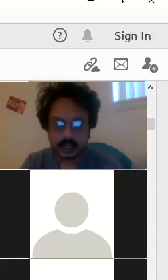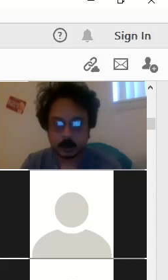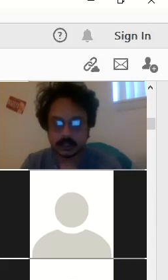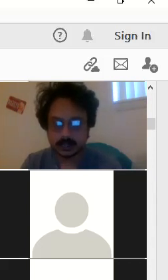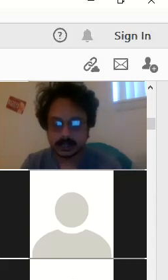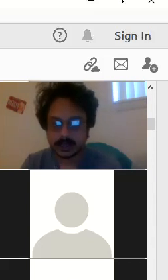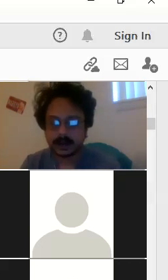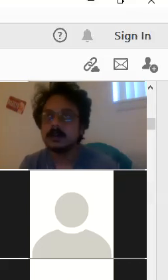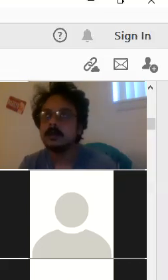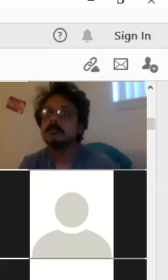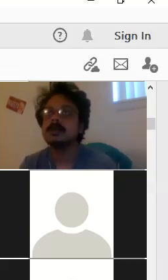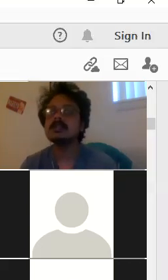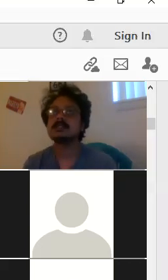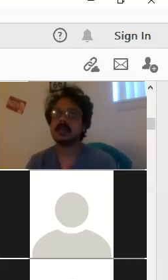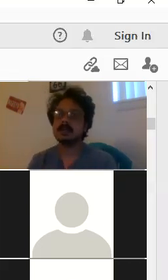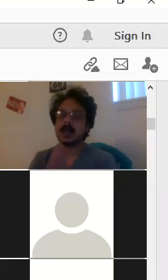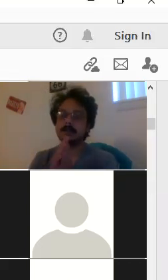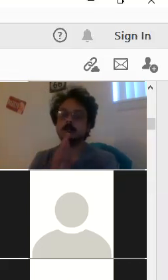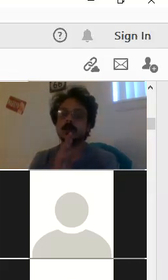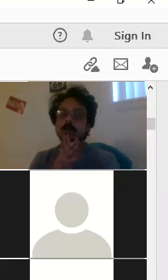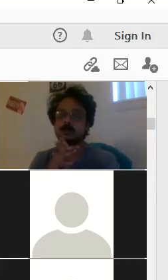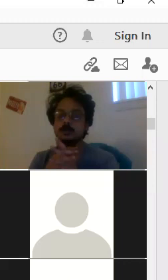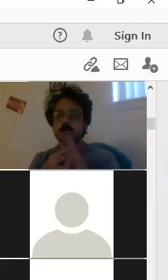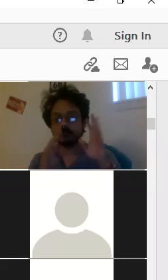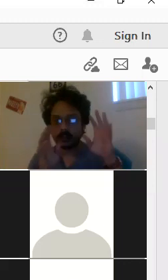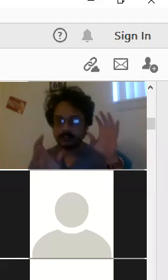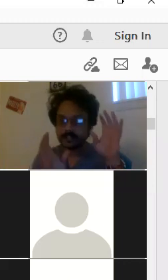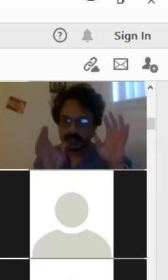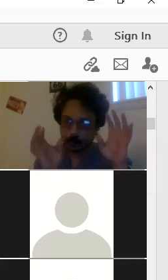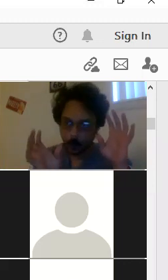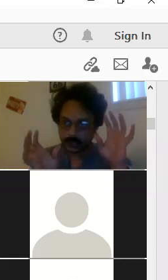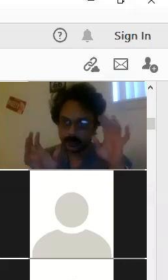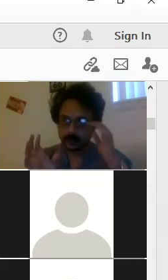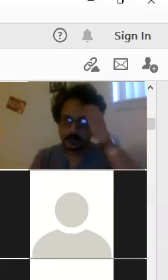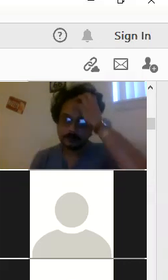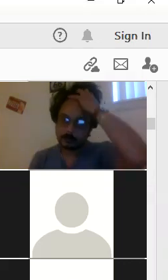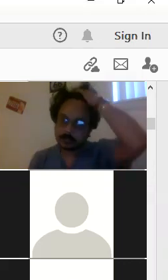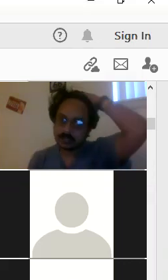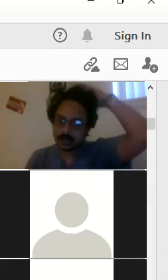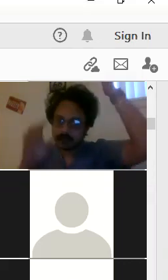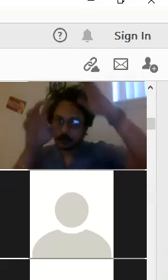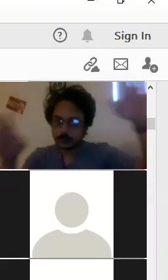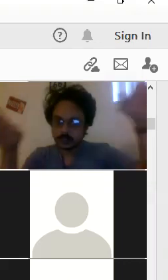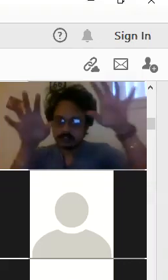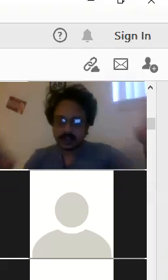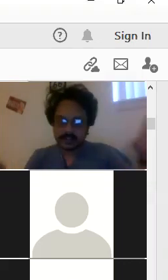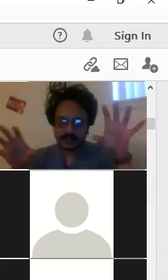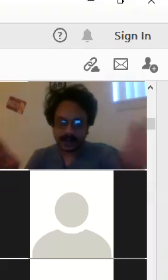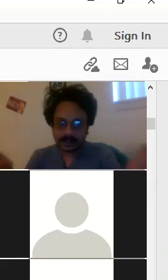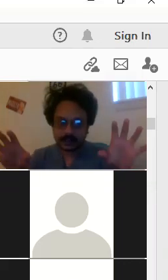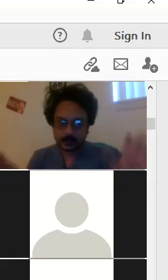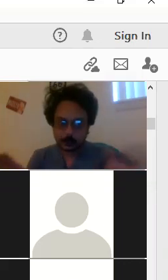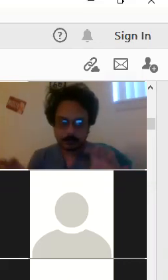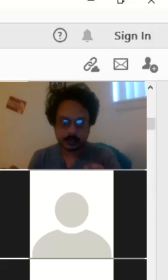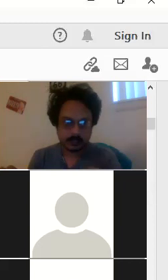N log n, on the other hand, means that I am going to, so whenever we see log n, we mean that we are going to divide